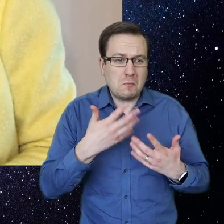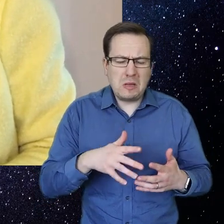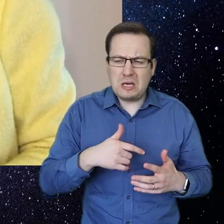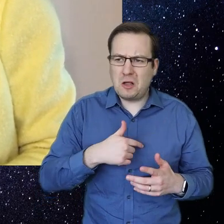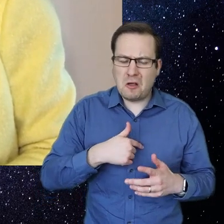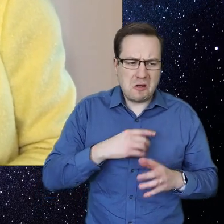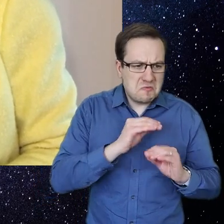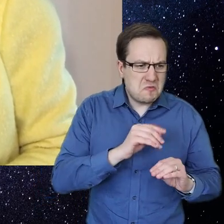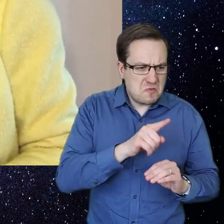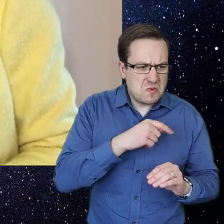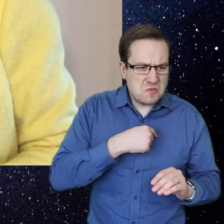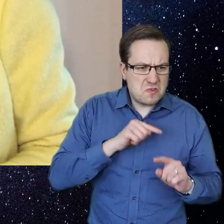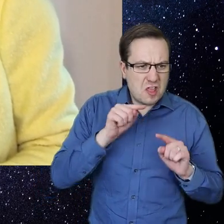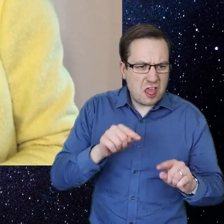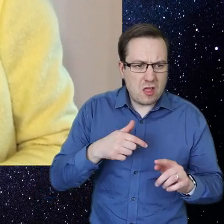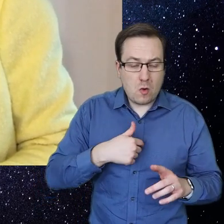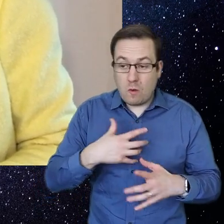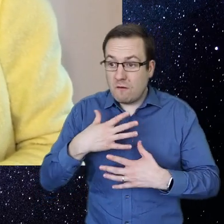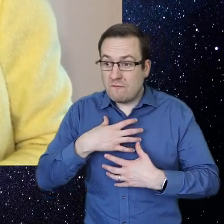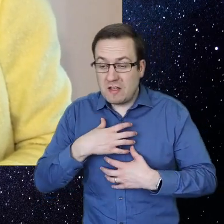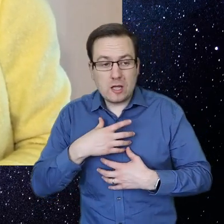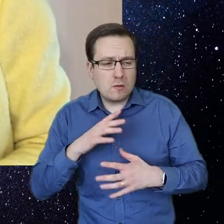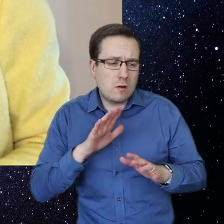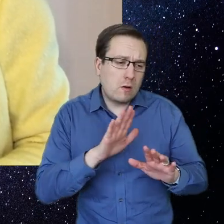to despise or fear.